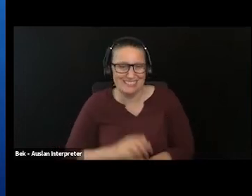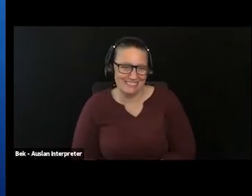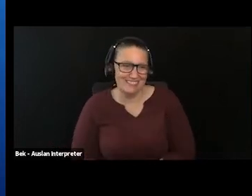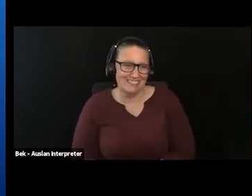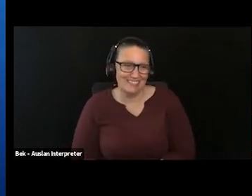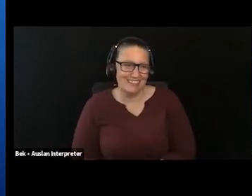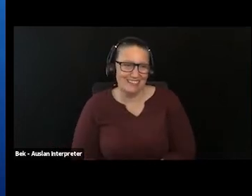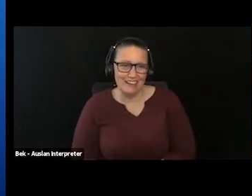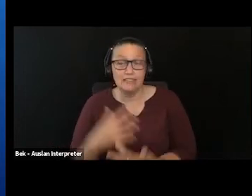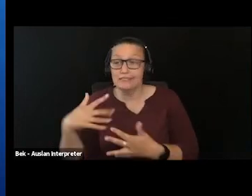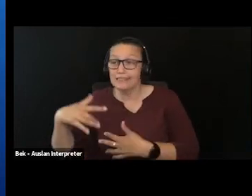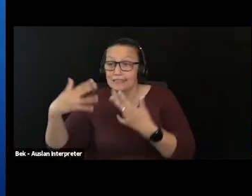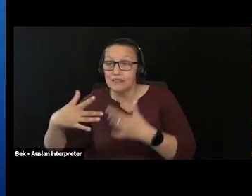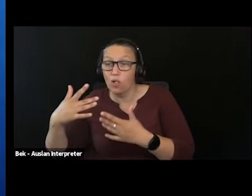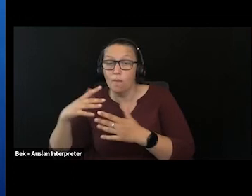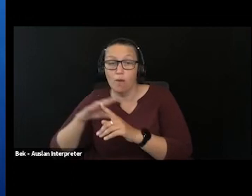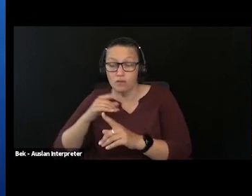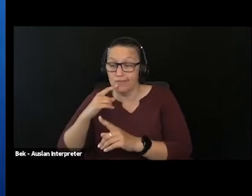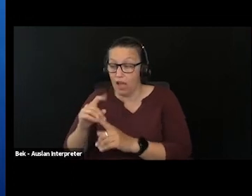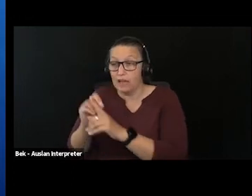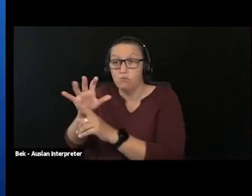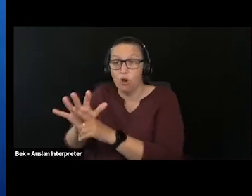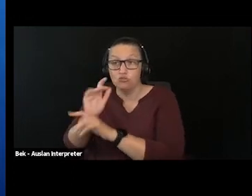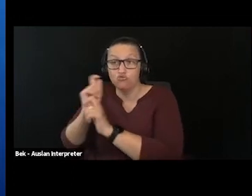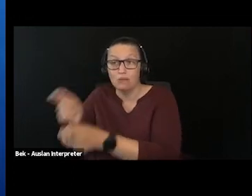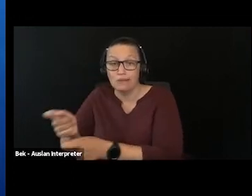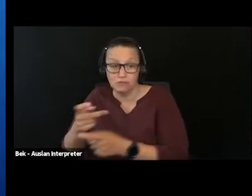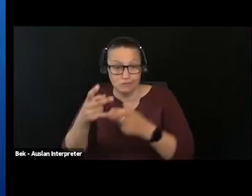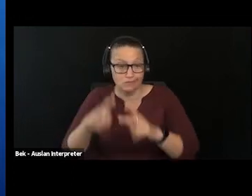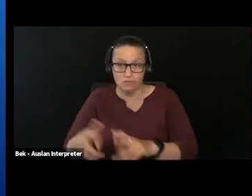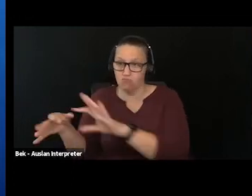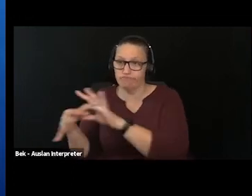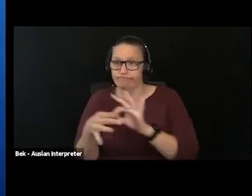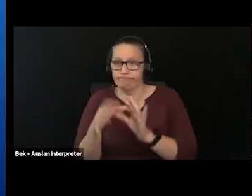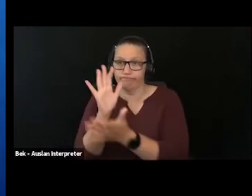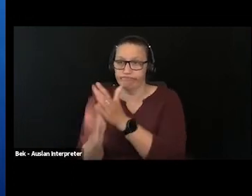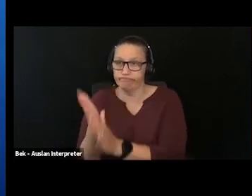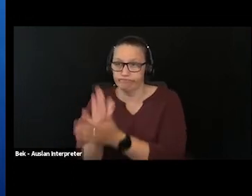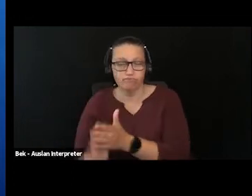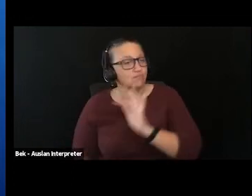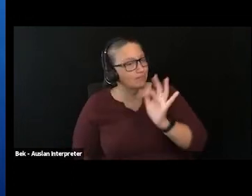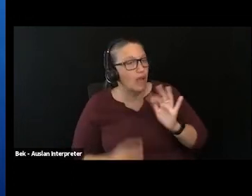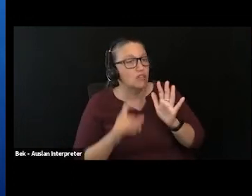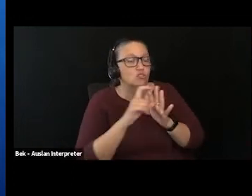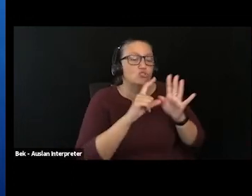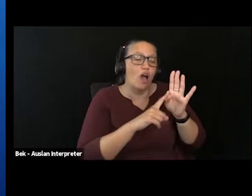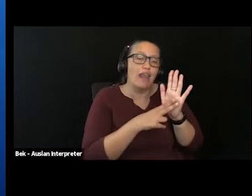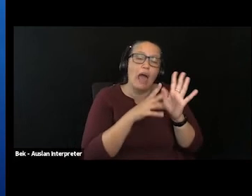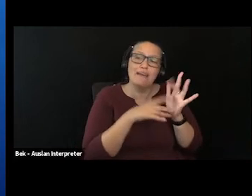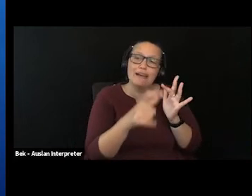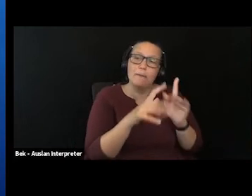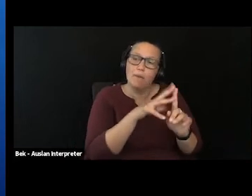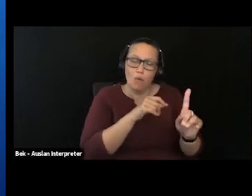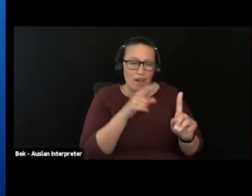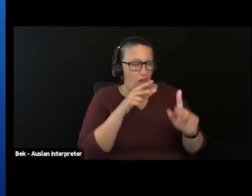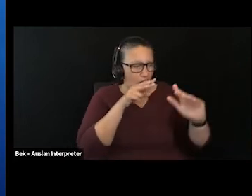the association between exposure to treatment and mortality, with dynamic modeling, we're actually able to reproduce